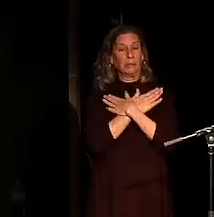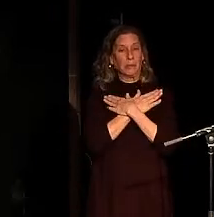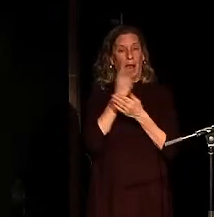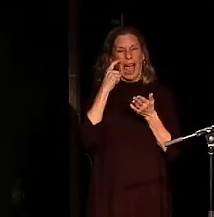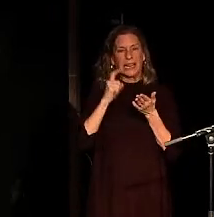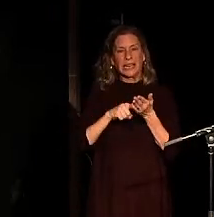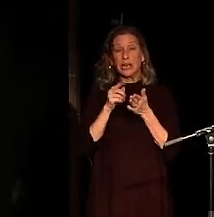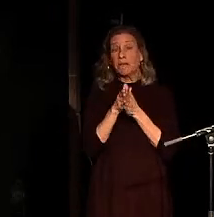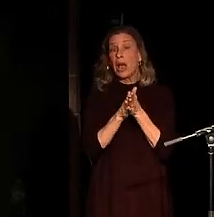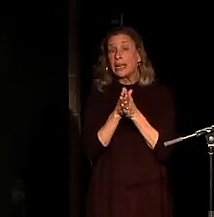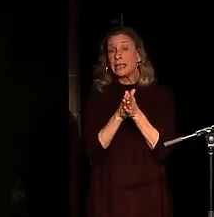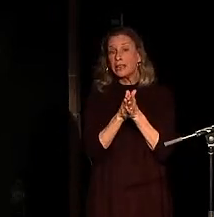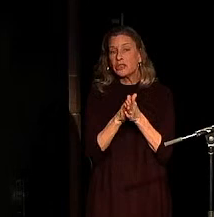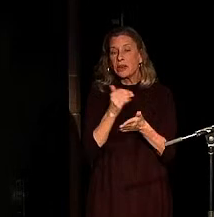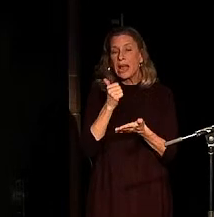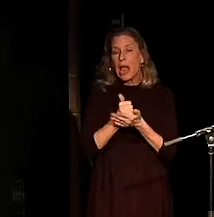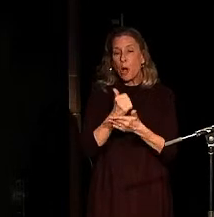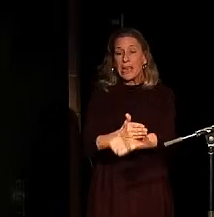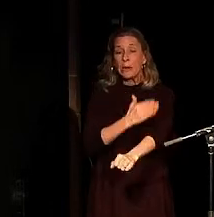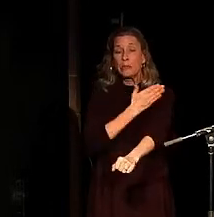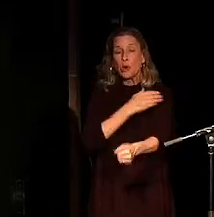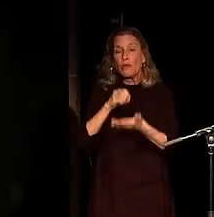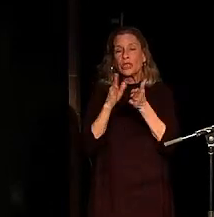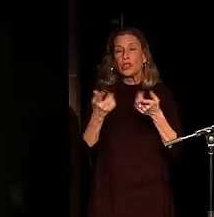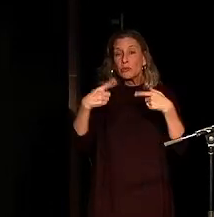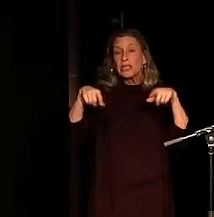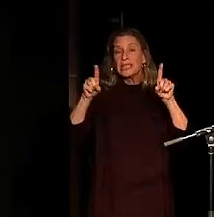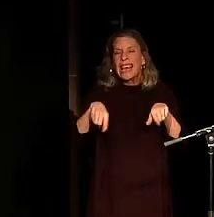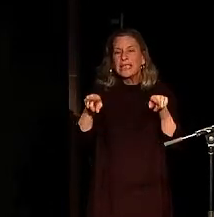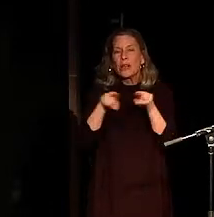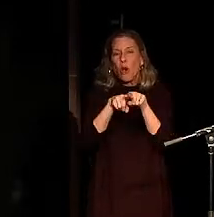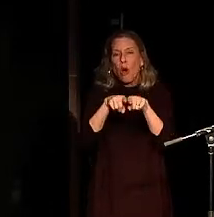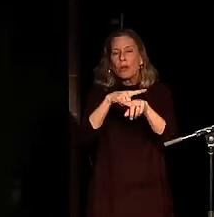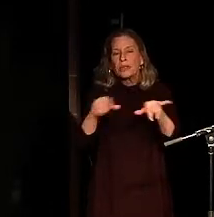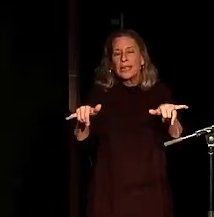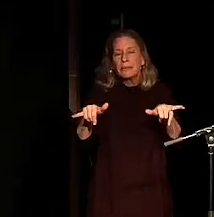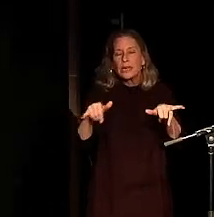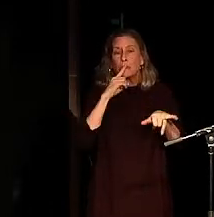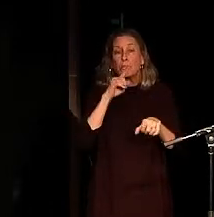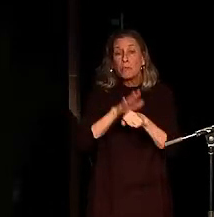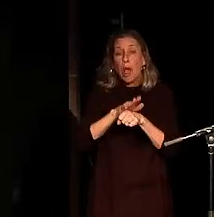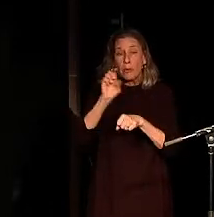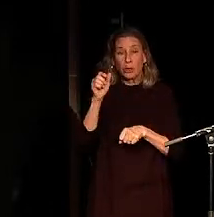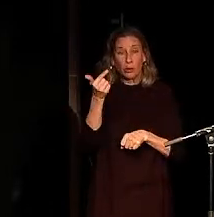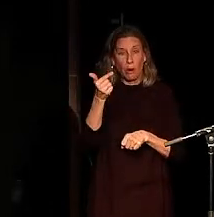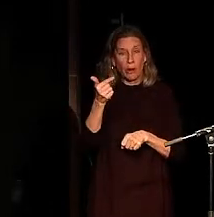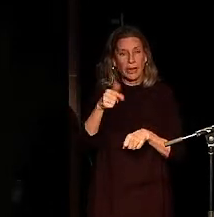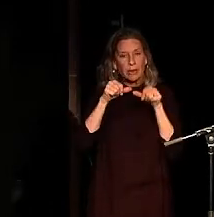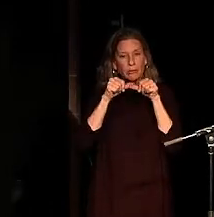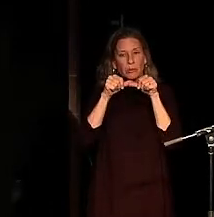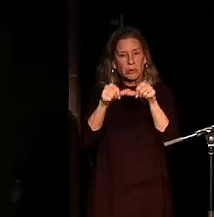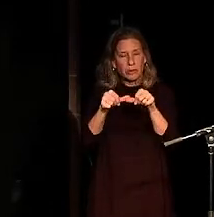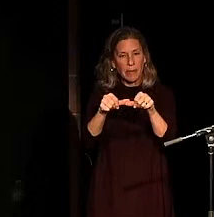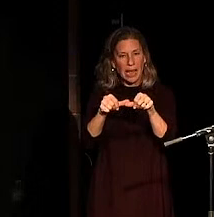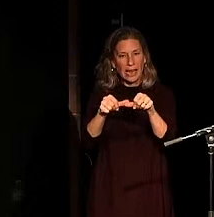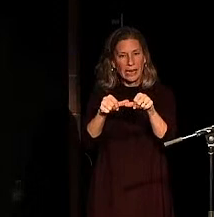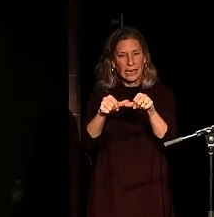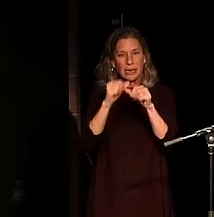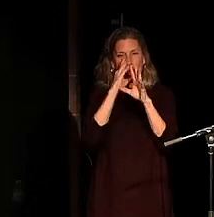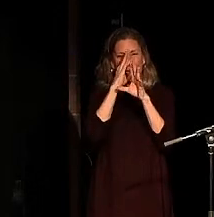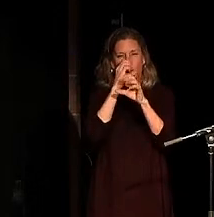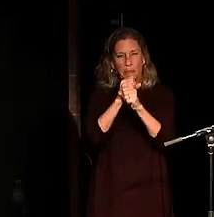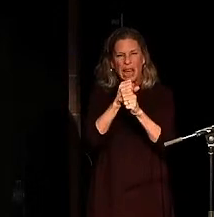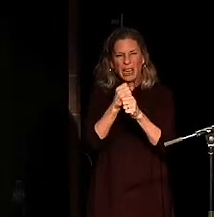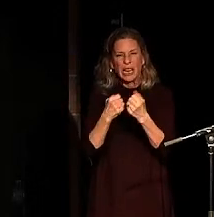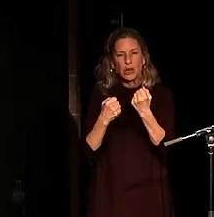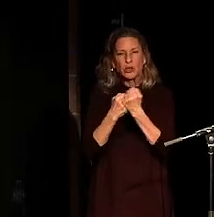initiatives that would enable us to improve student success while also working to ensure that LaGuardia would remain a compelling,